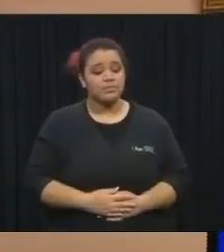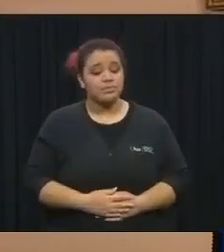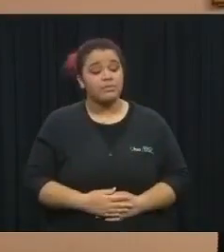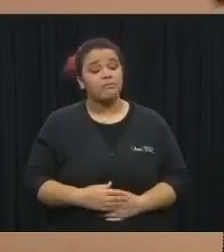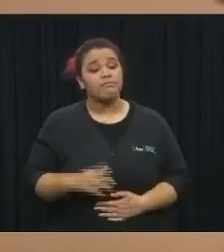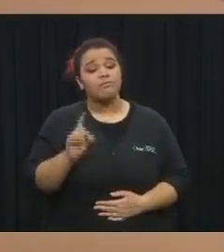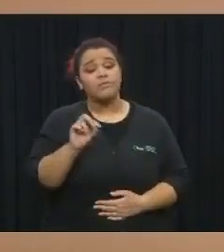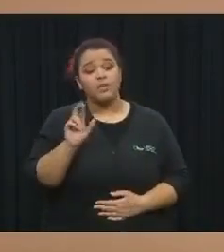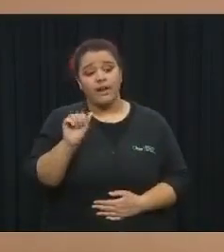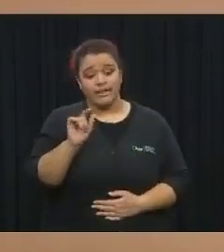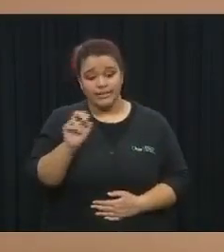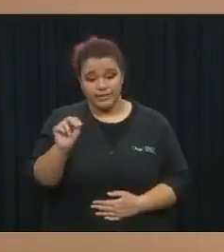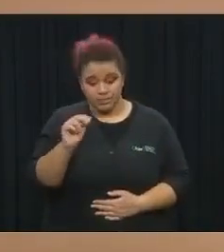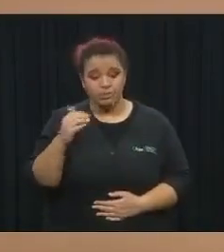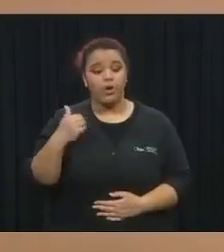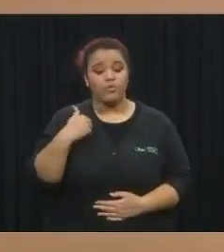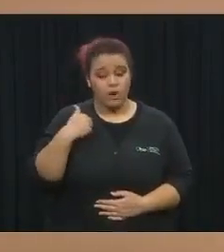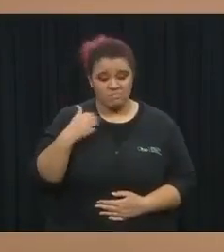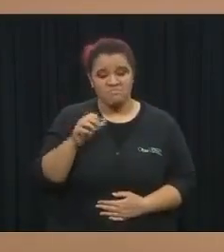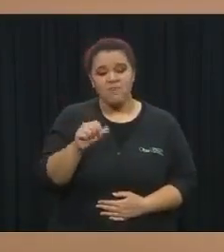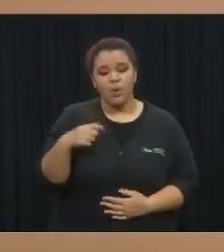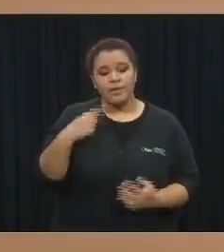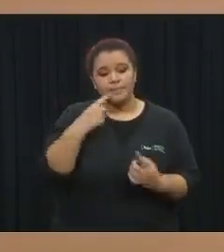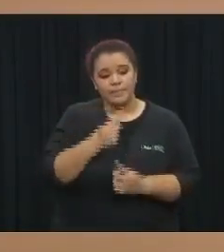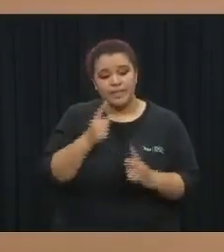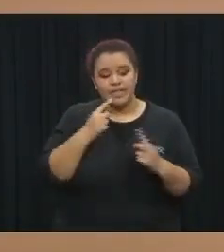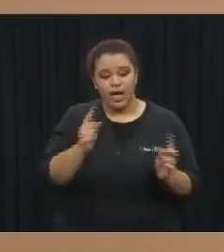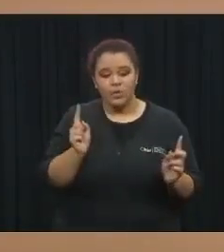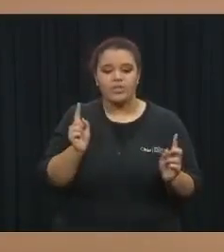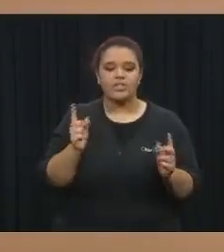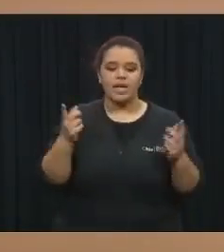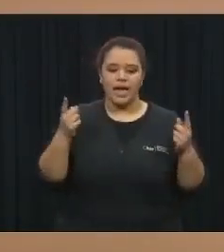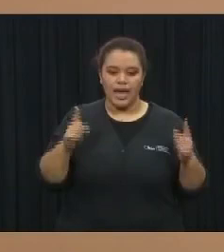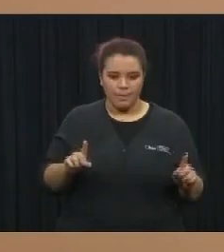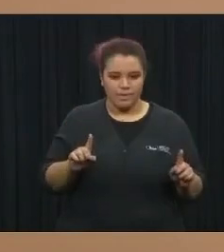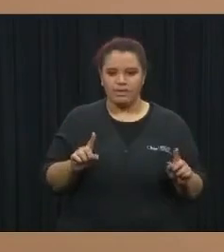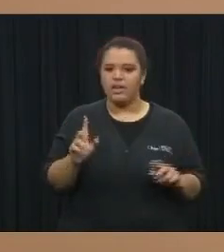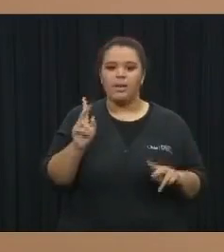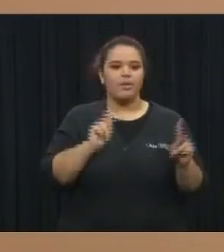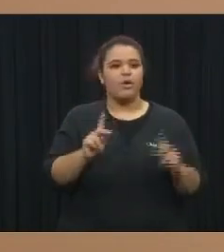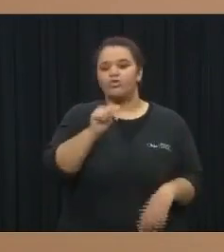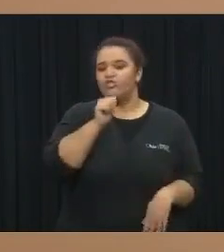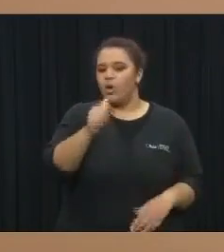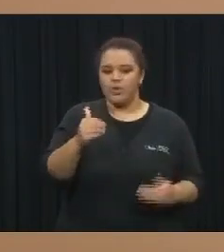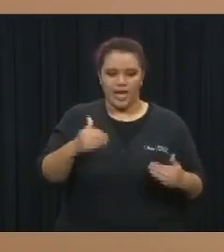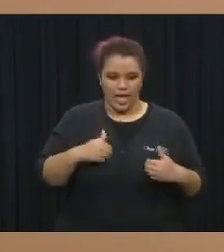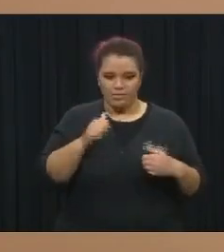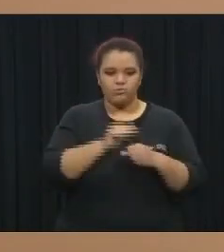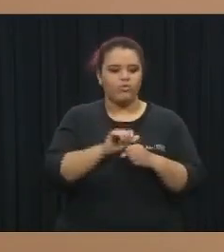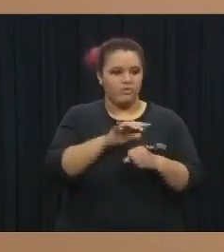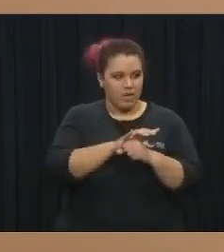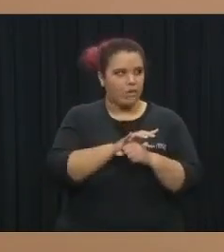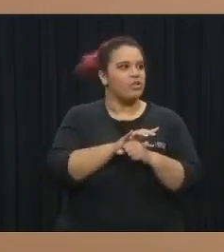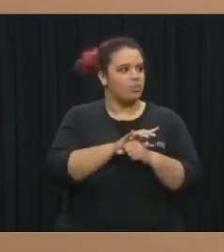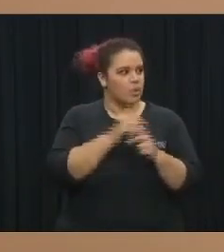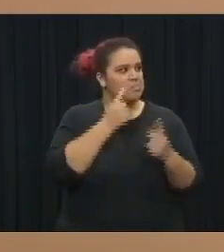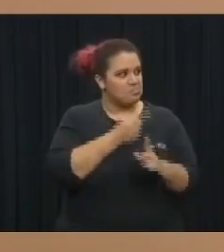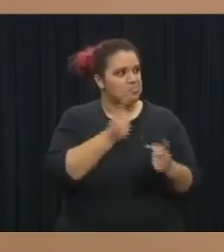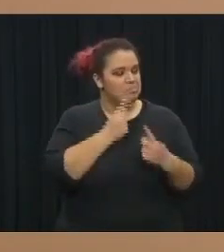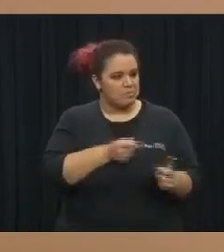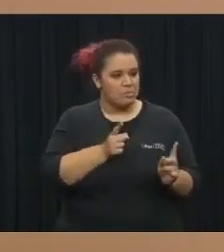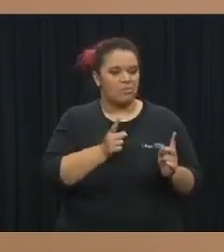remember. We weren't doing every test that was done. Quite honestly, at this point, there is sort